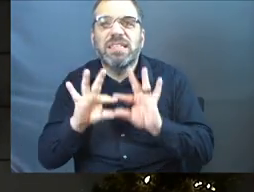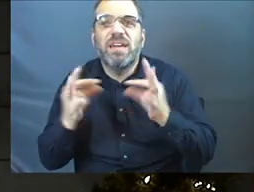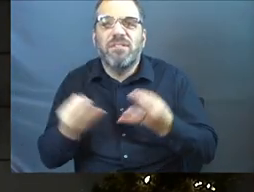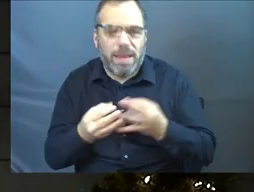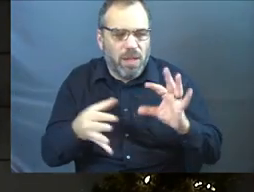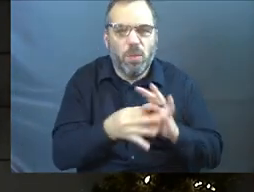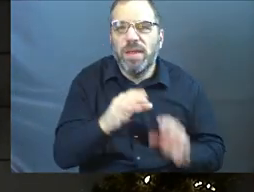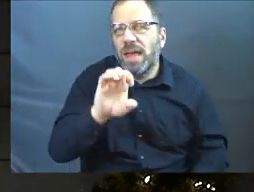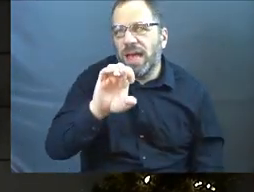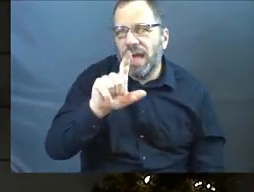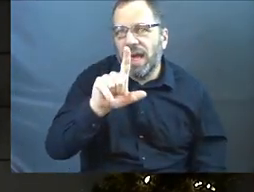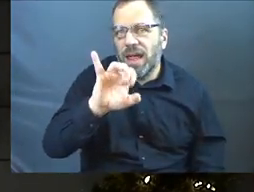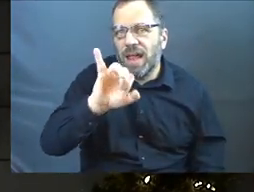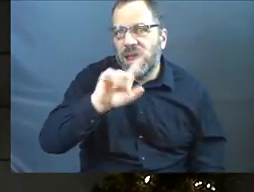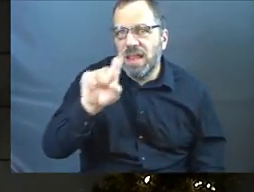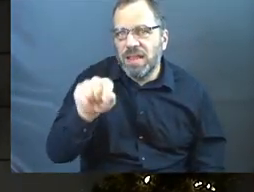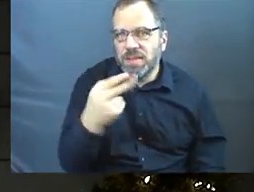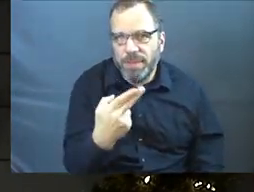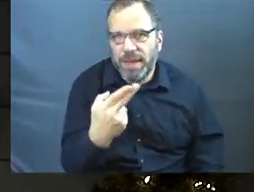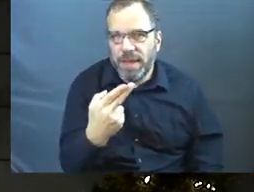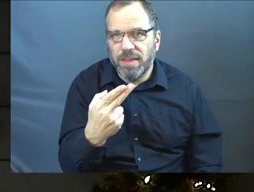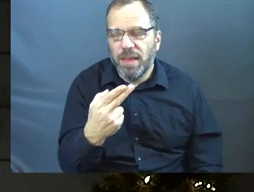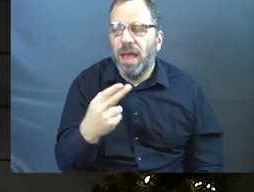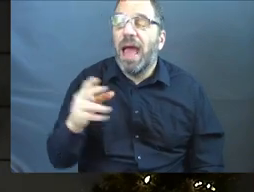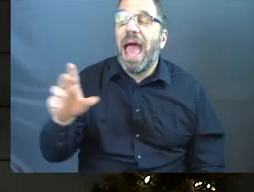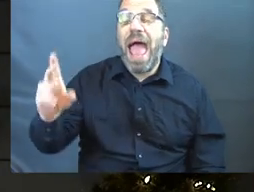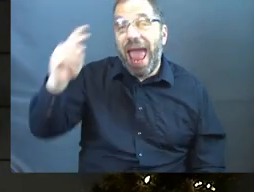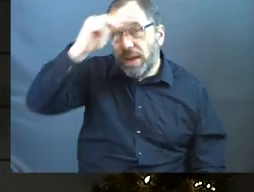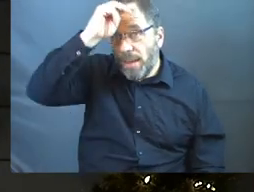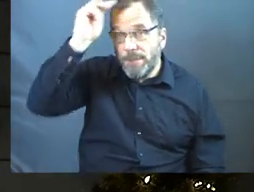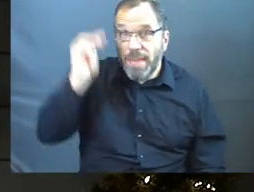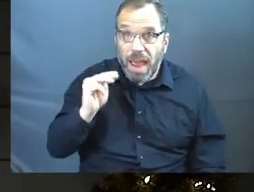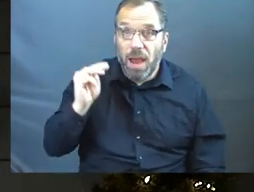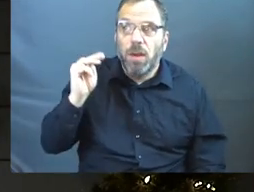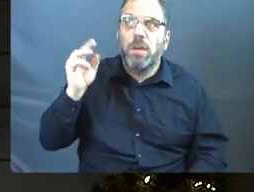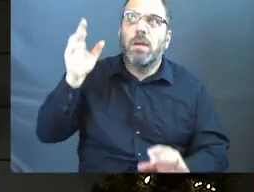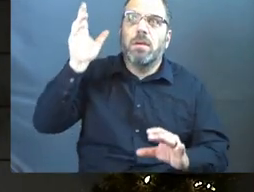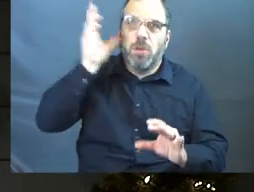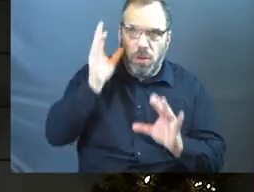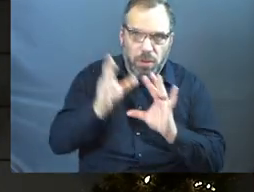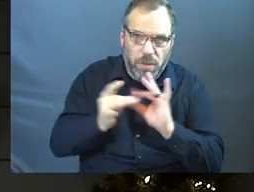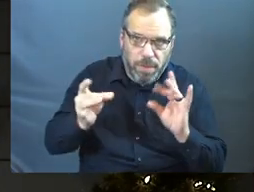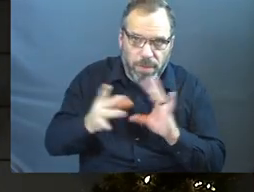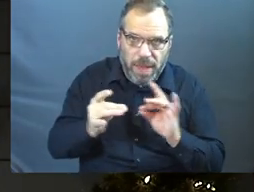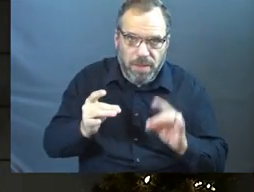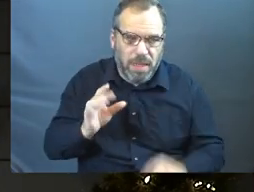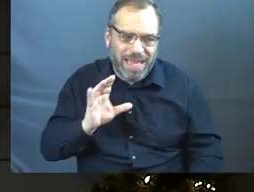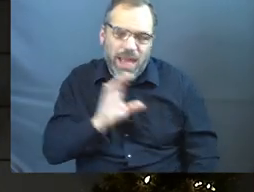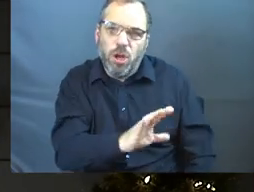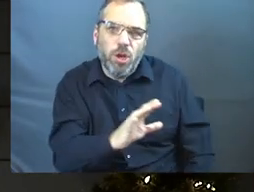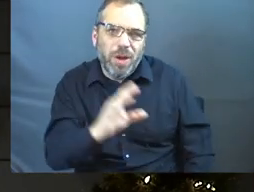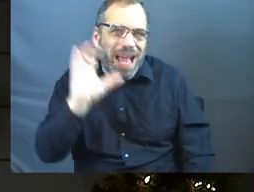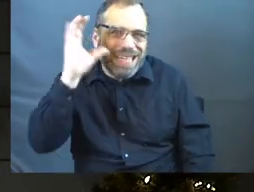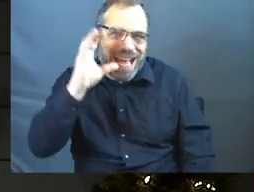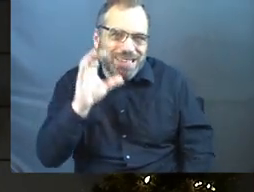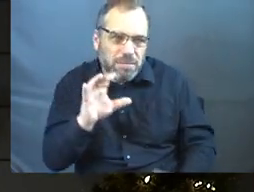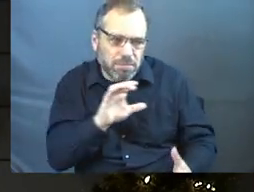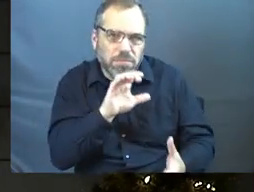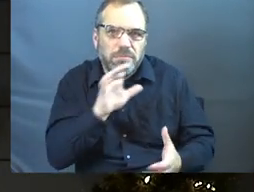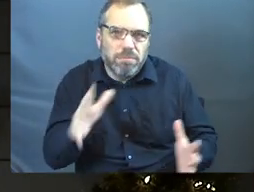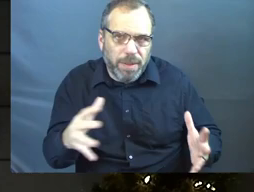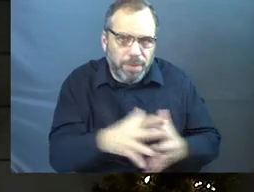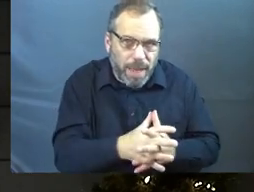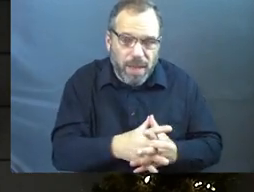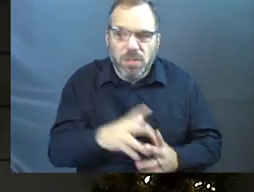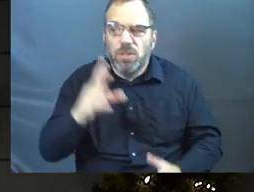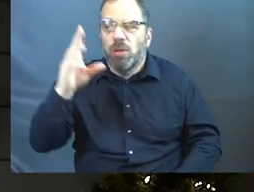of Elizabeth. And Mary was told by the angel Gabriel's, well, that Elizabeth, her relative, was pregnant and that